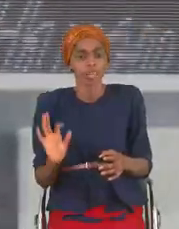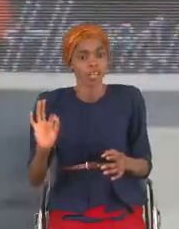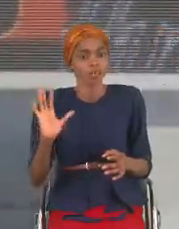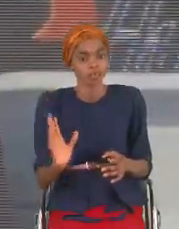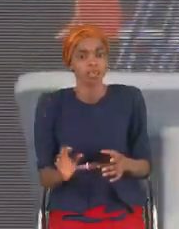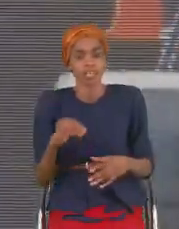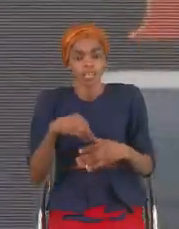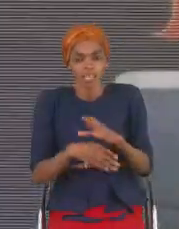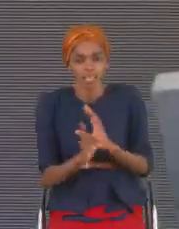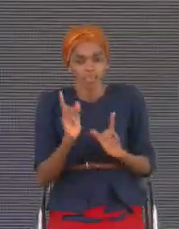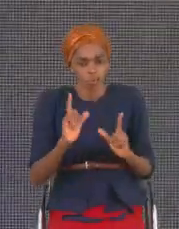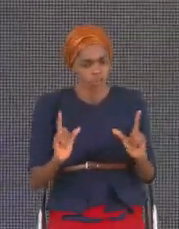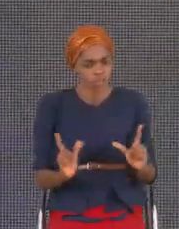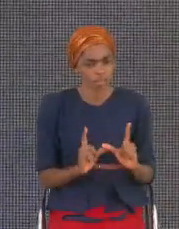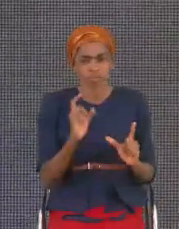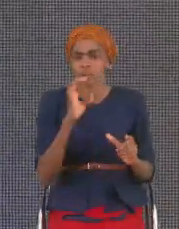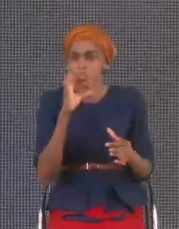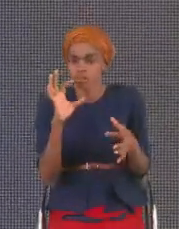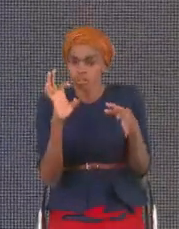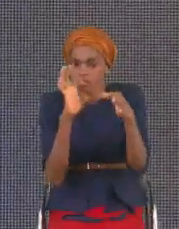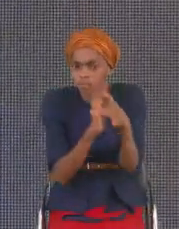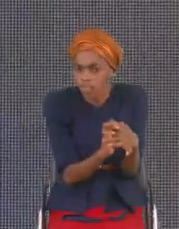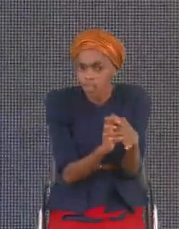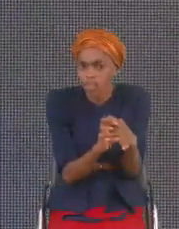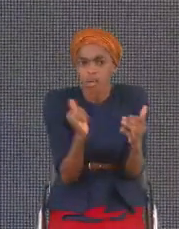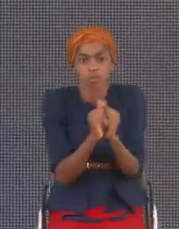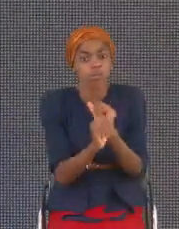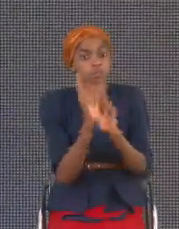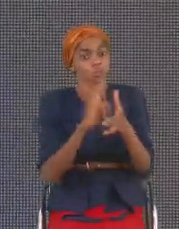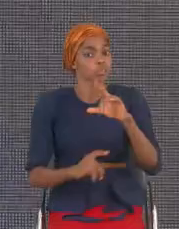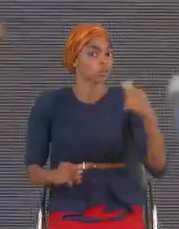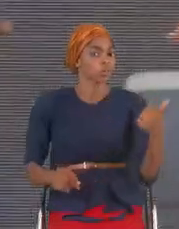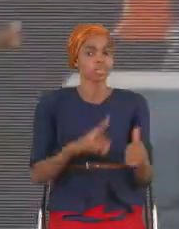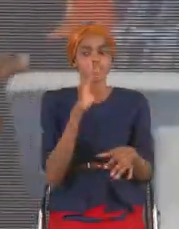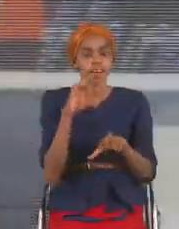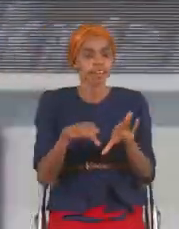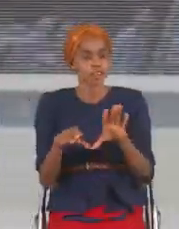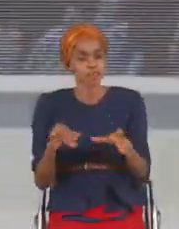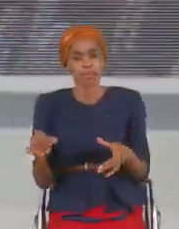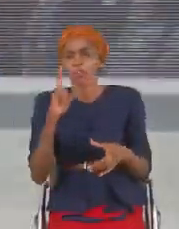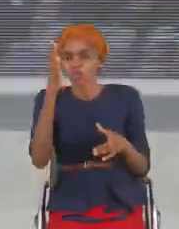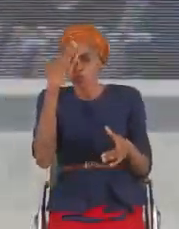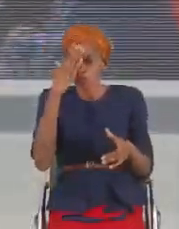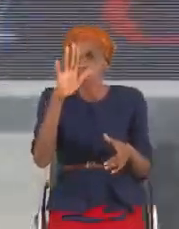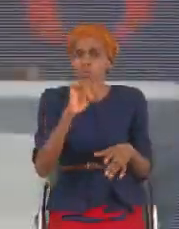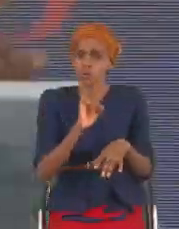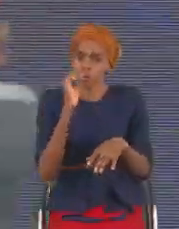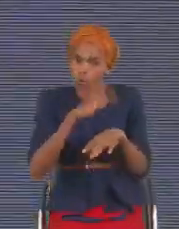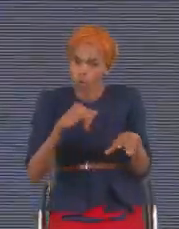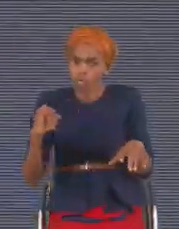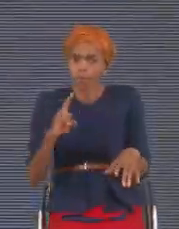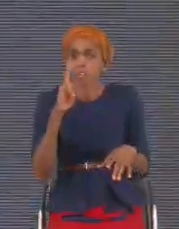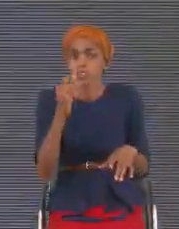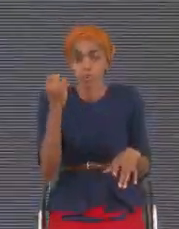capacity, you are not meddling with what others are doing. You know your calling, and you know